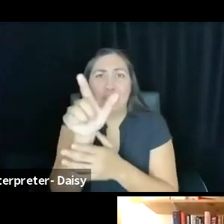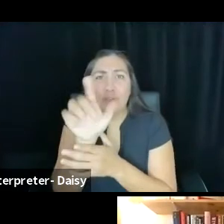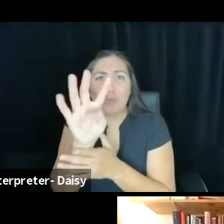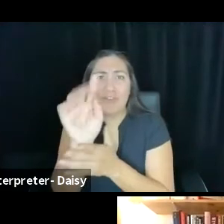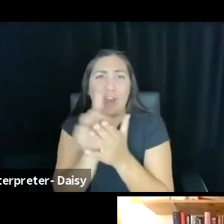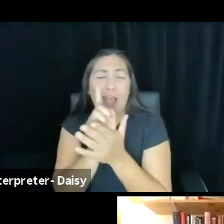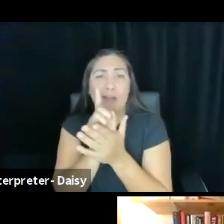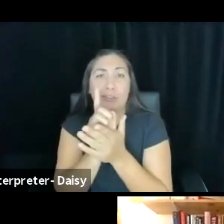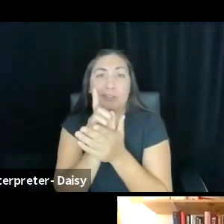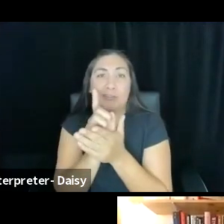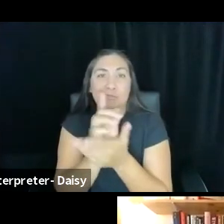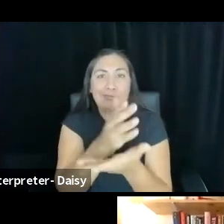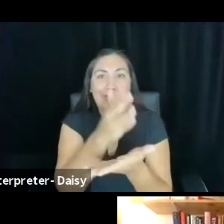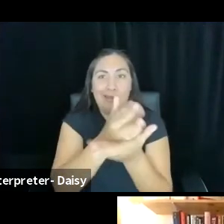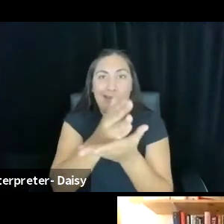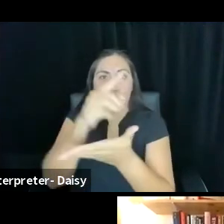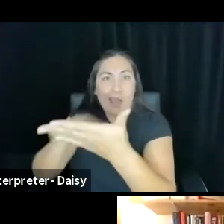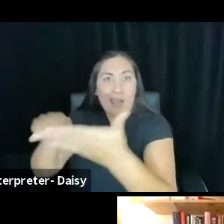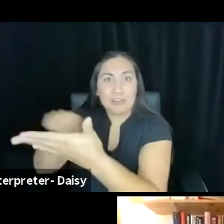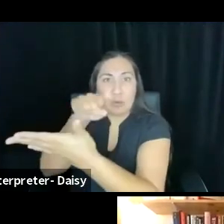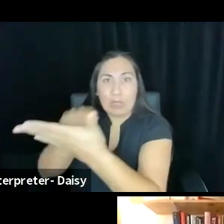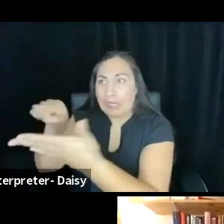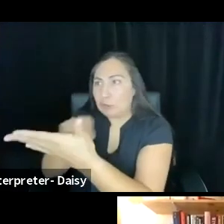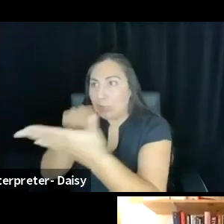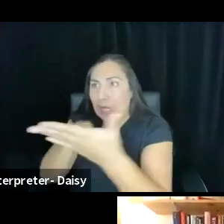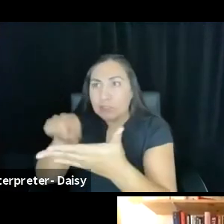That is not a unique story.